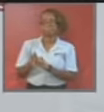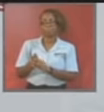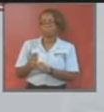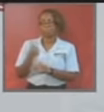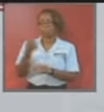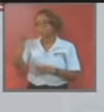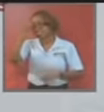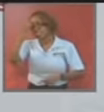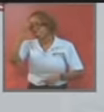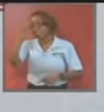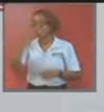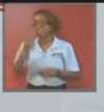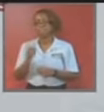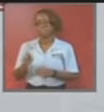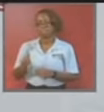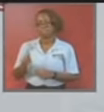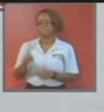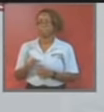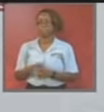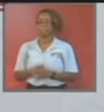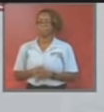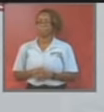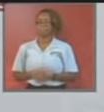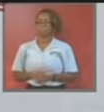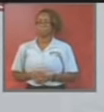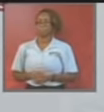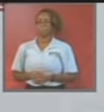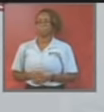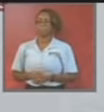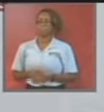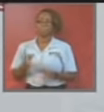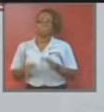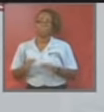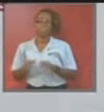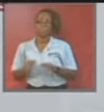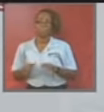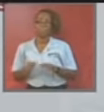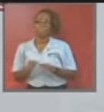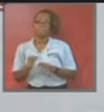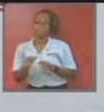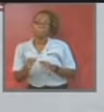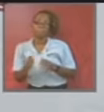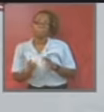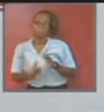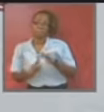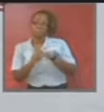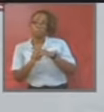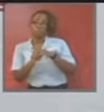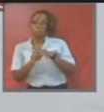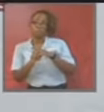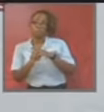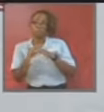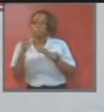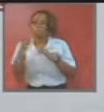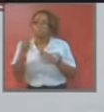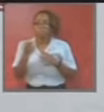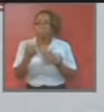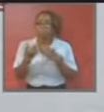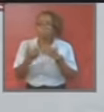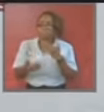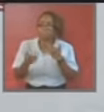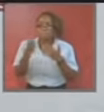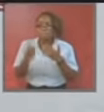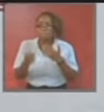symptoms, and even if you did subsequently show up with antibodies indicating that you had been infected,